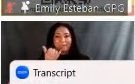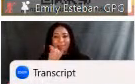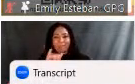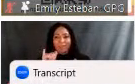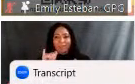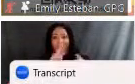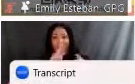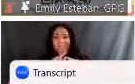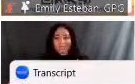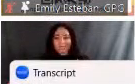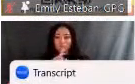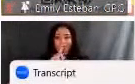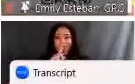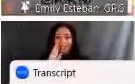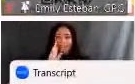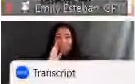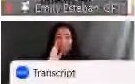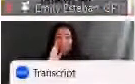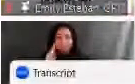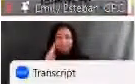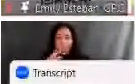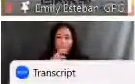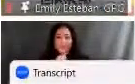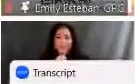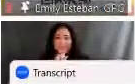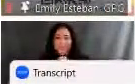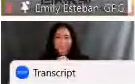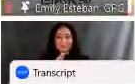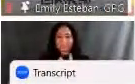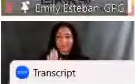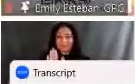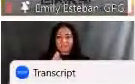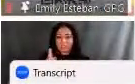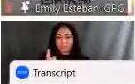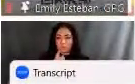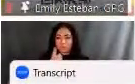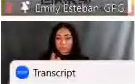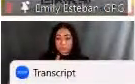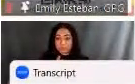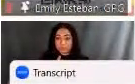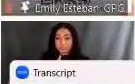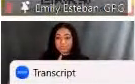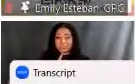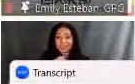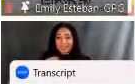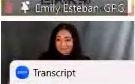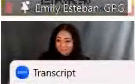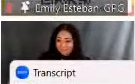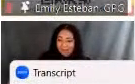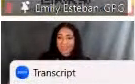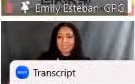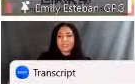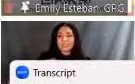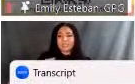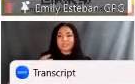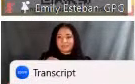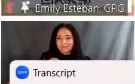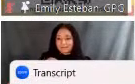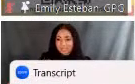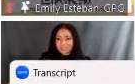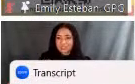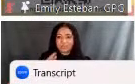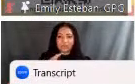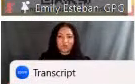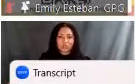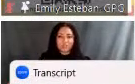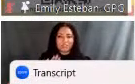focus on age and developmentally appropriateness as defined within the field of early childhood education. But